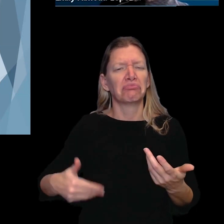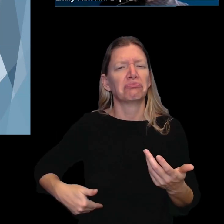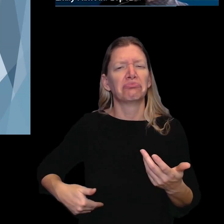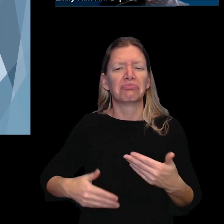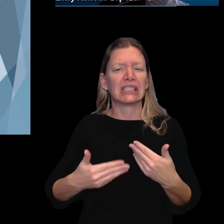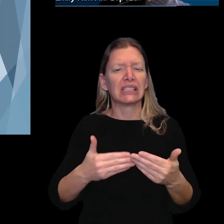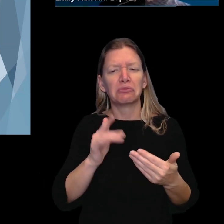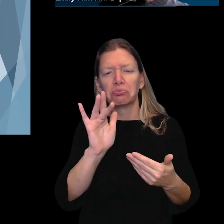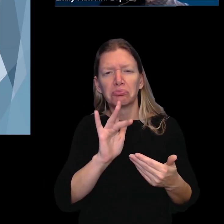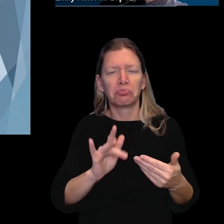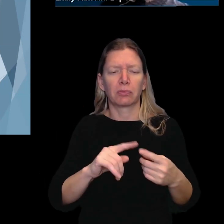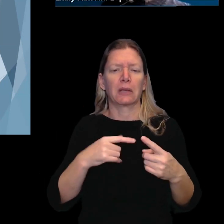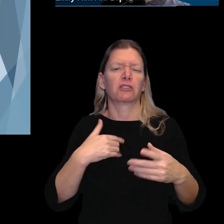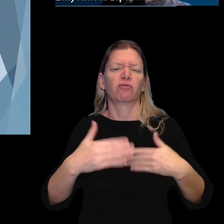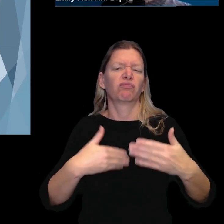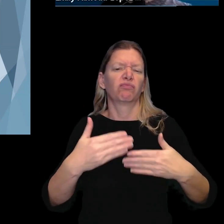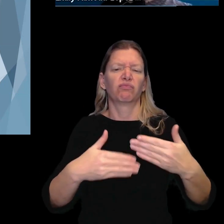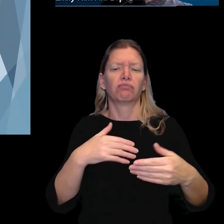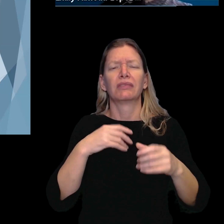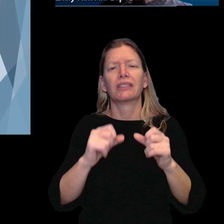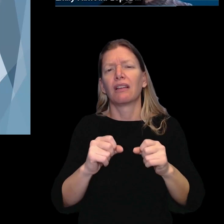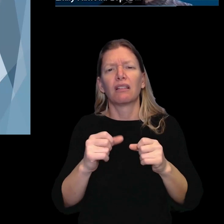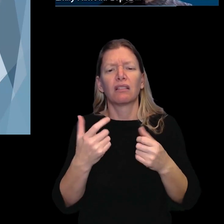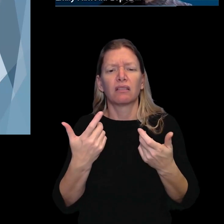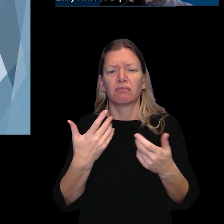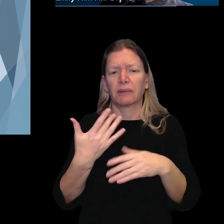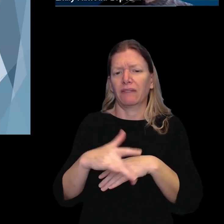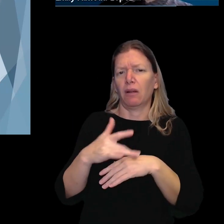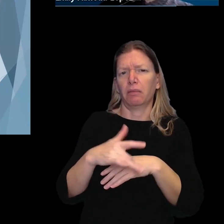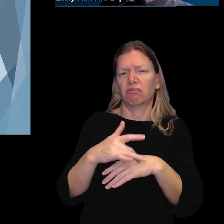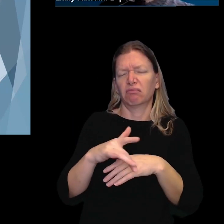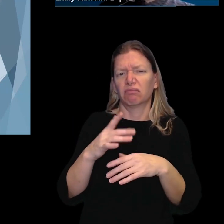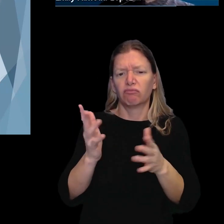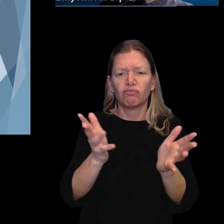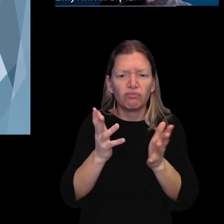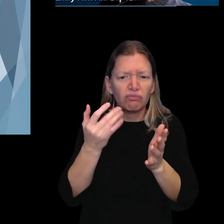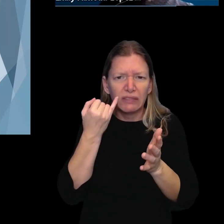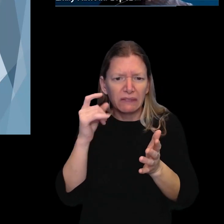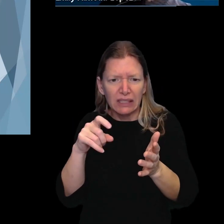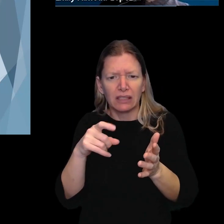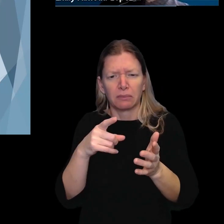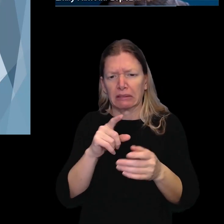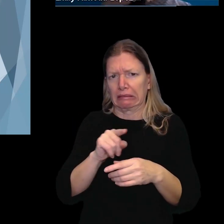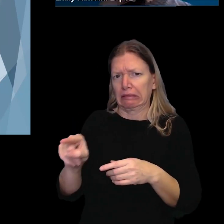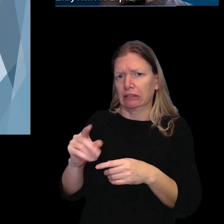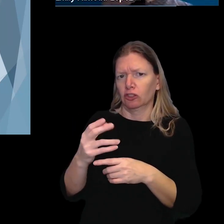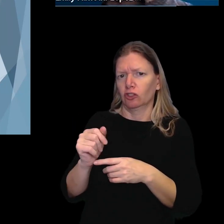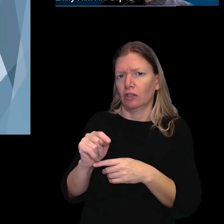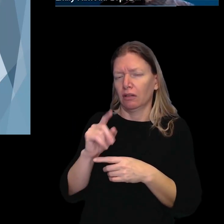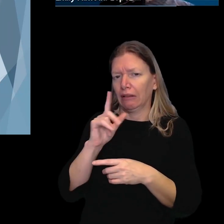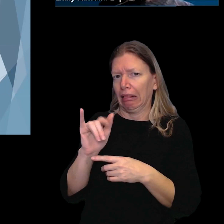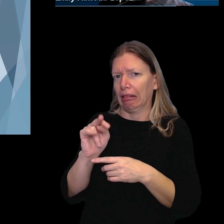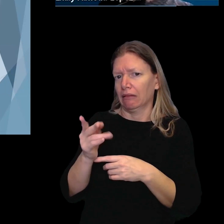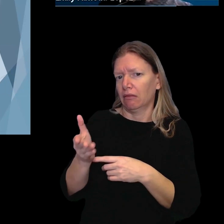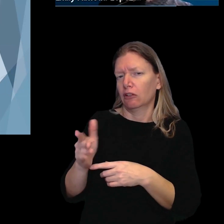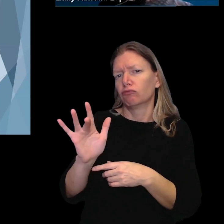It's fairly intuitive, but I'm just gonna keep things moving. I can always, if necessary, link it in the